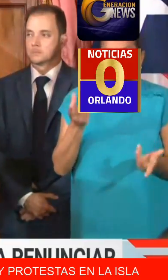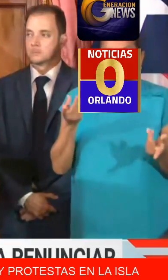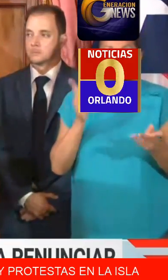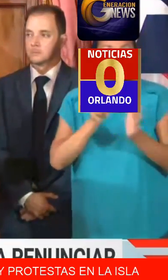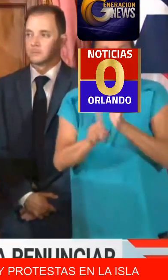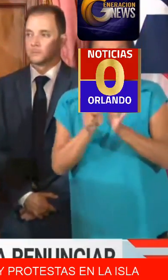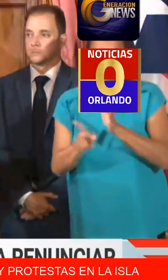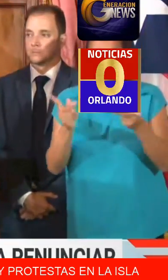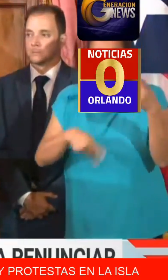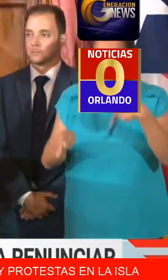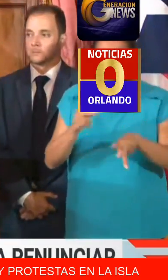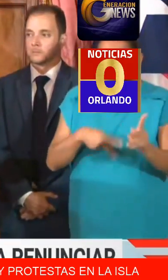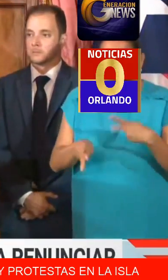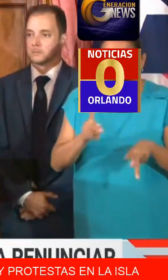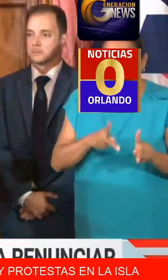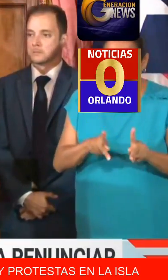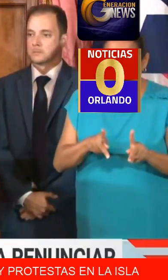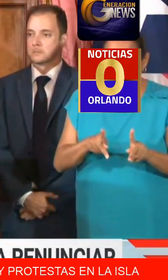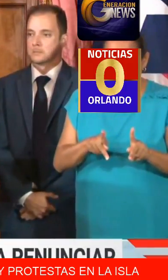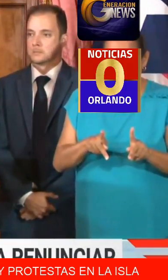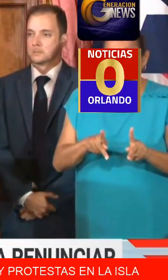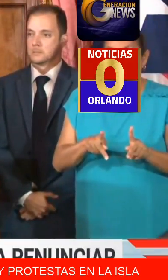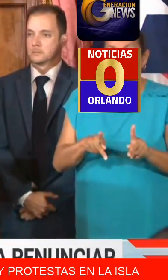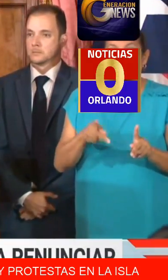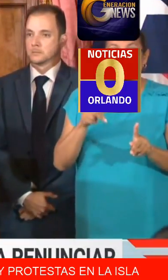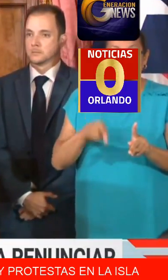vandalizing the walls, and lastly,